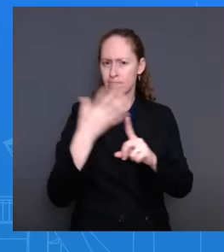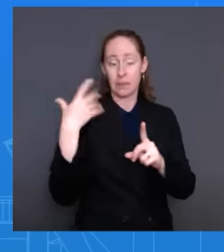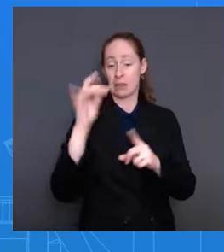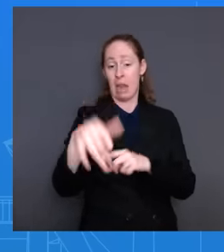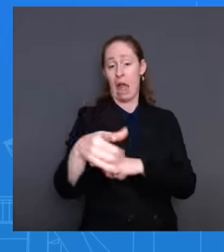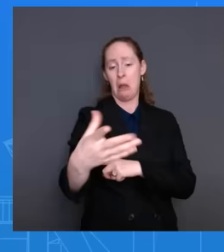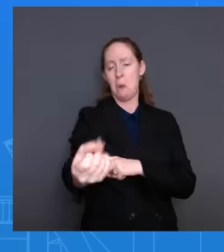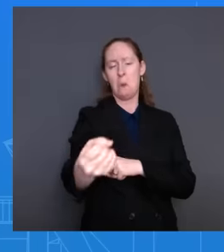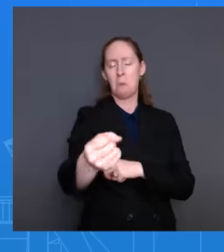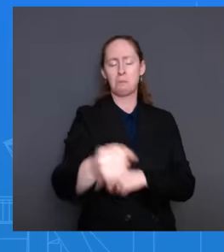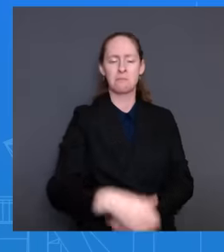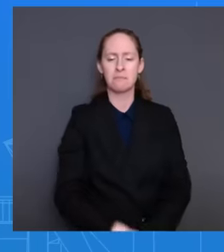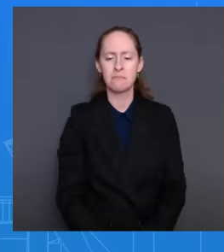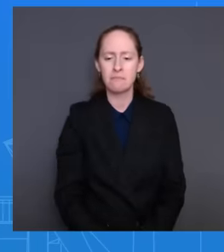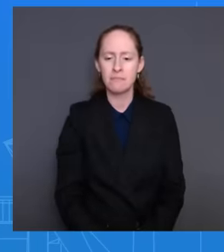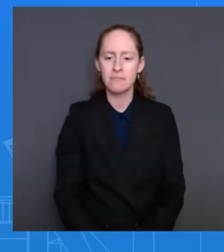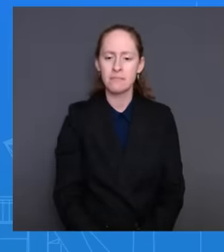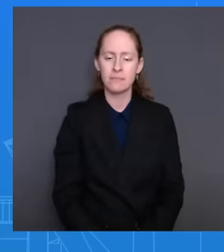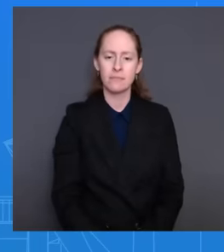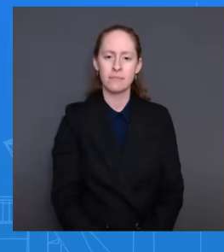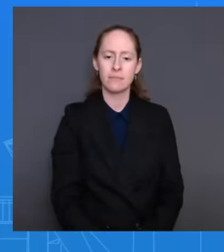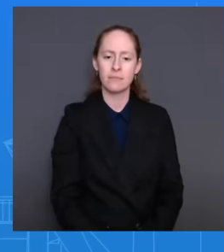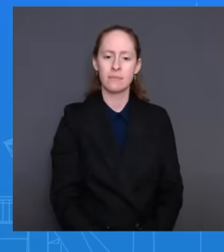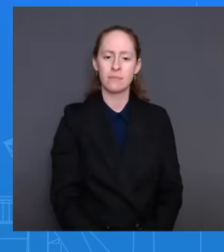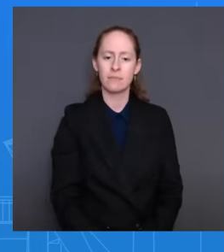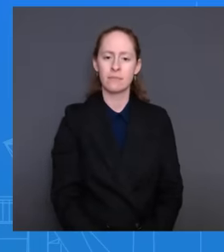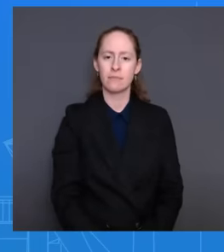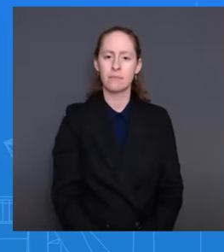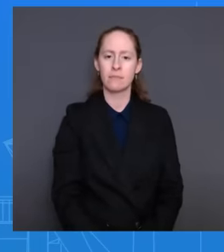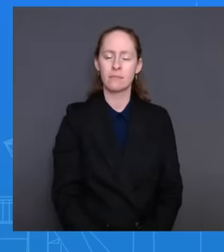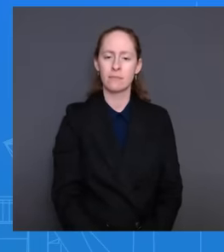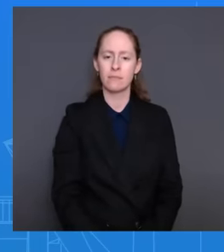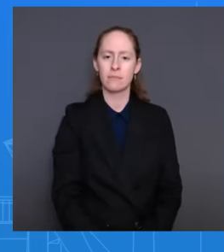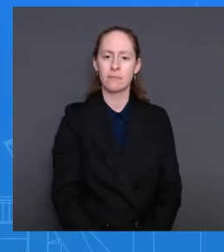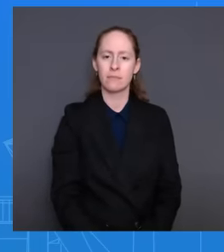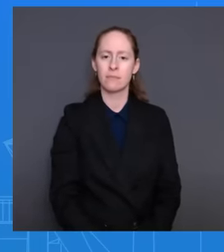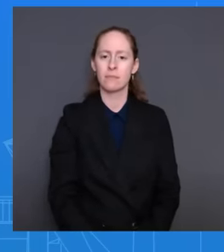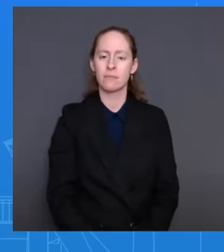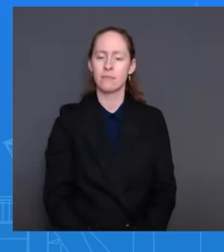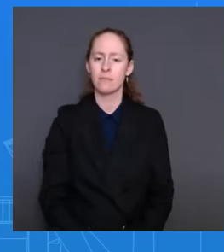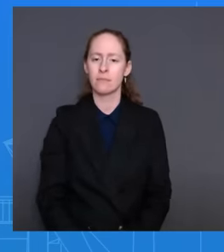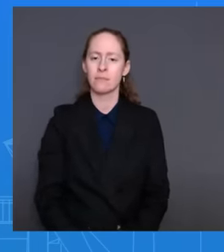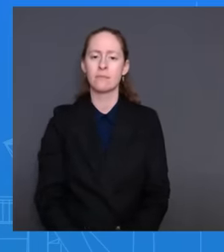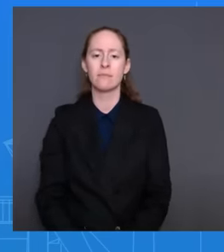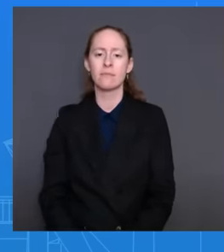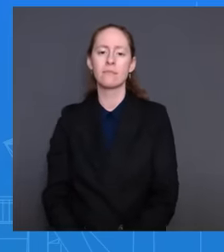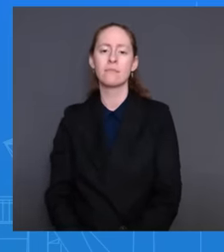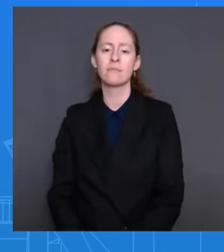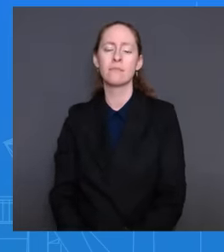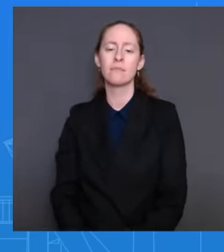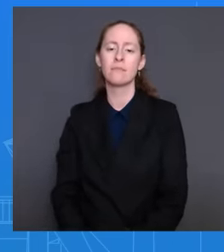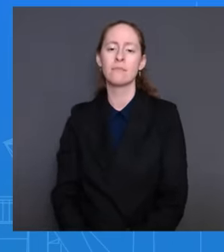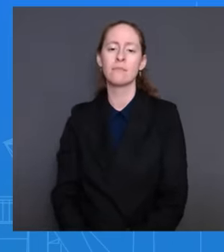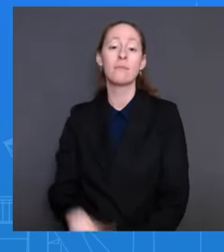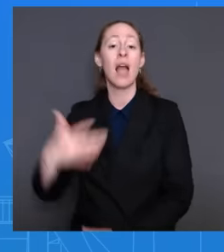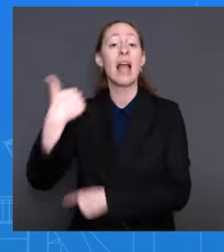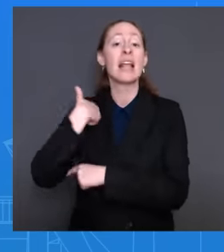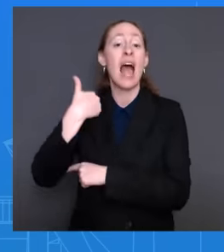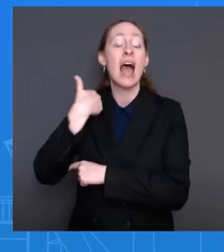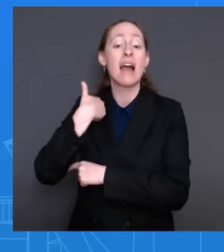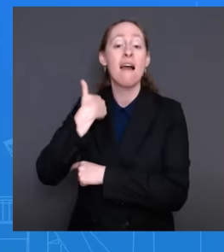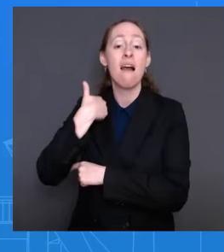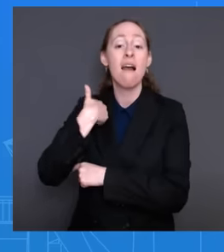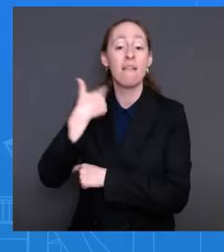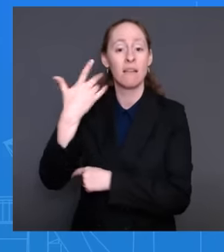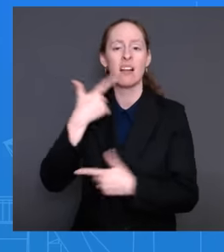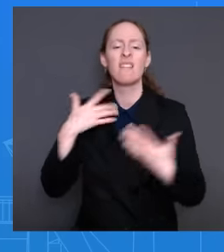Okay. Thank you, Karine. Canada is making it impossible to buy, sell, transfer, or import handguns anywhere in that